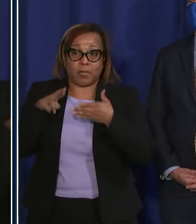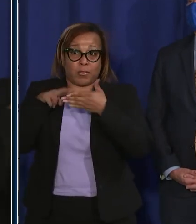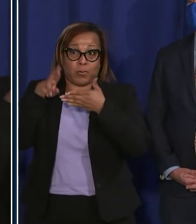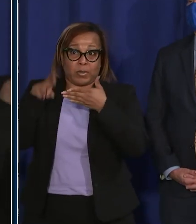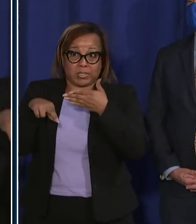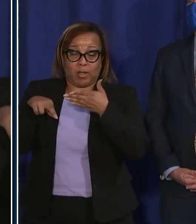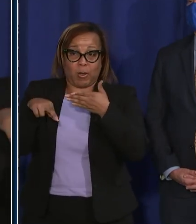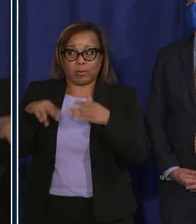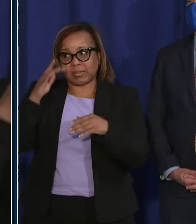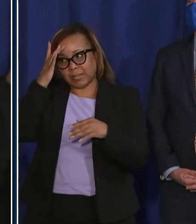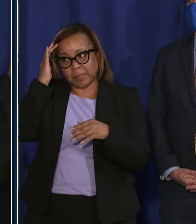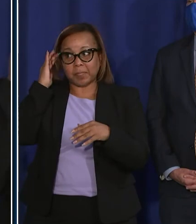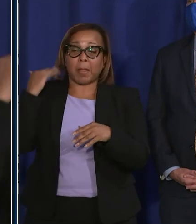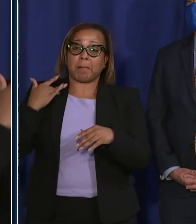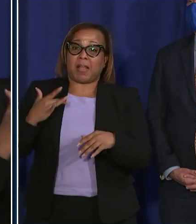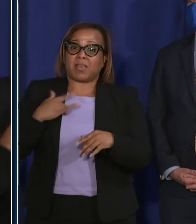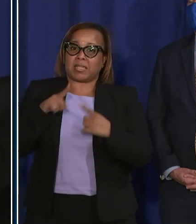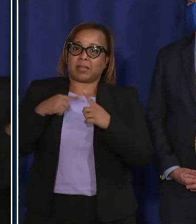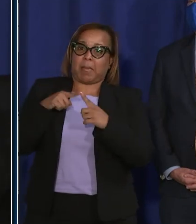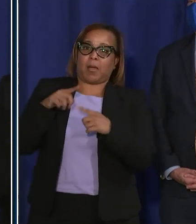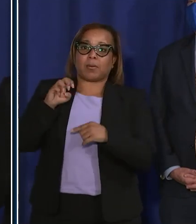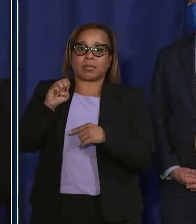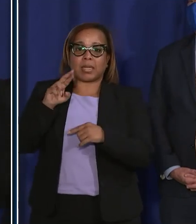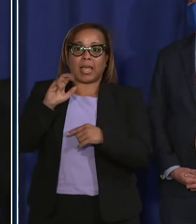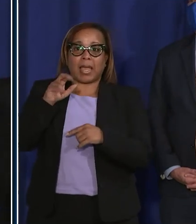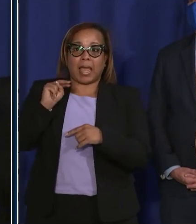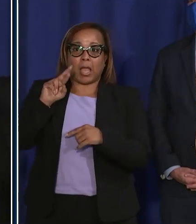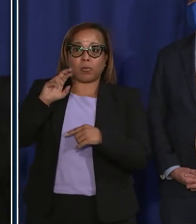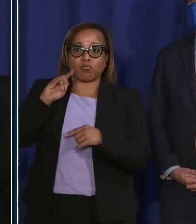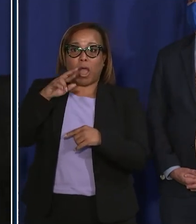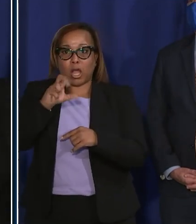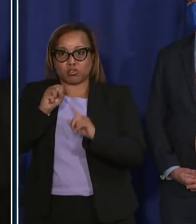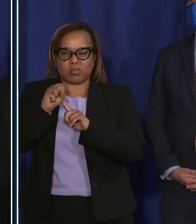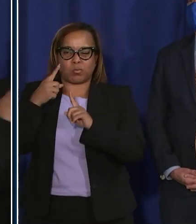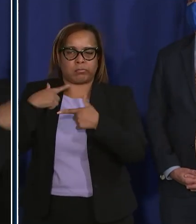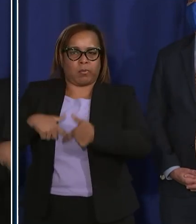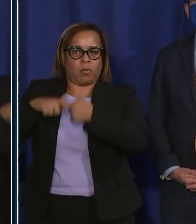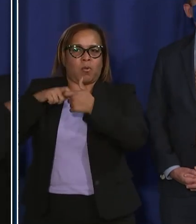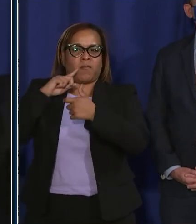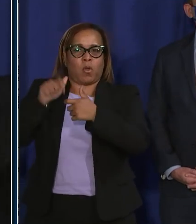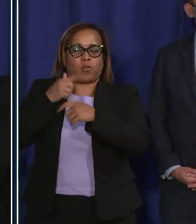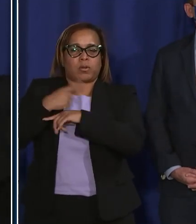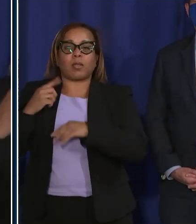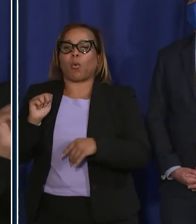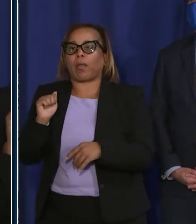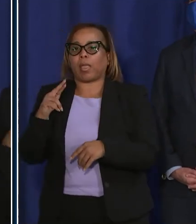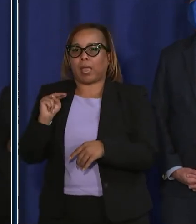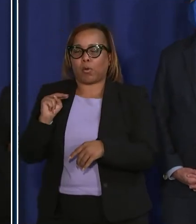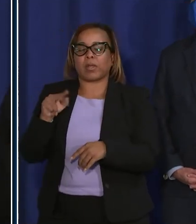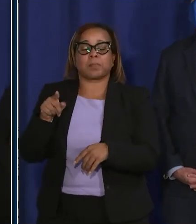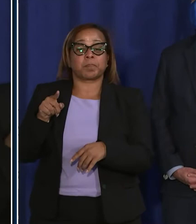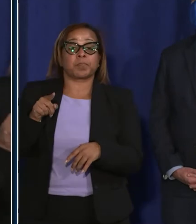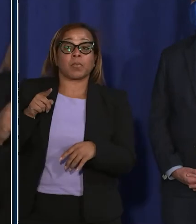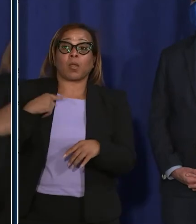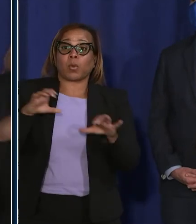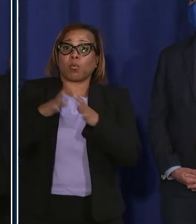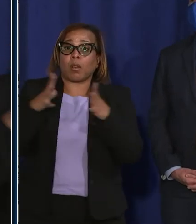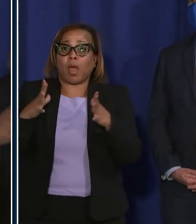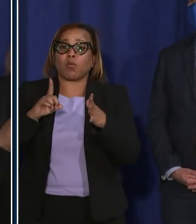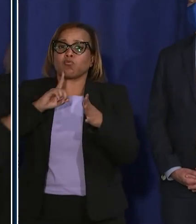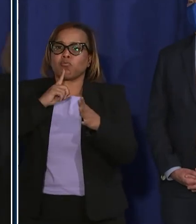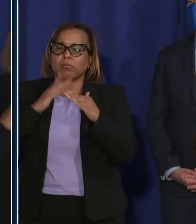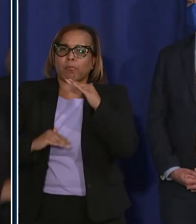result and my feelings about Aaron Rodgers, but we can reserve that for another day. But I do think that there's a lot that we can do to